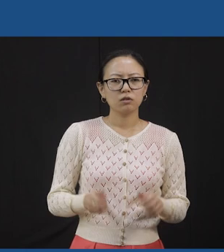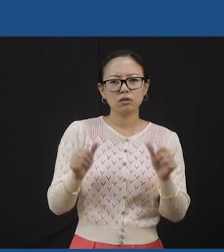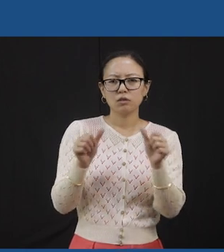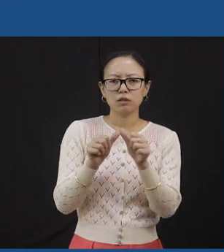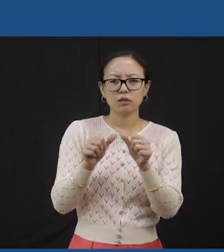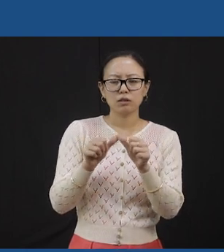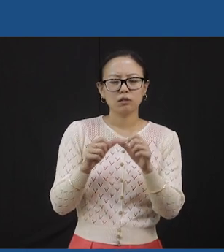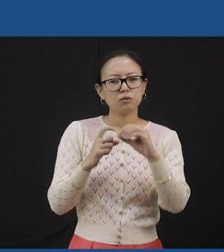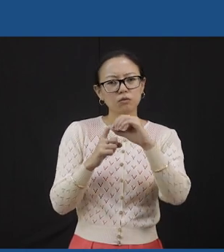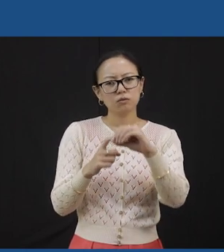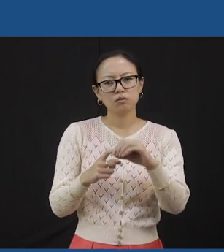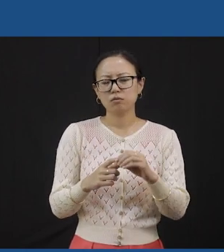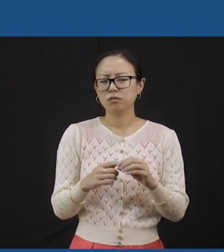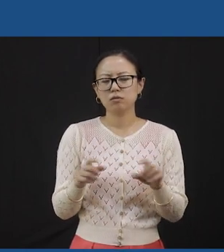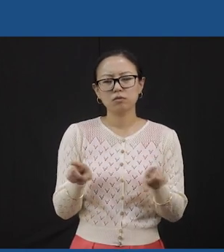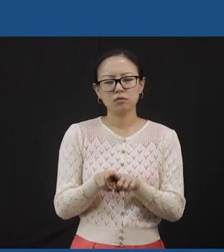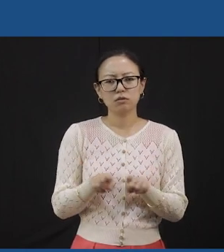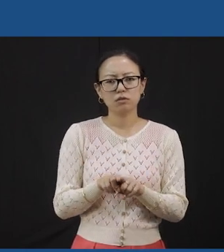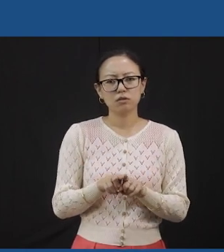homework.